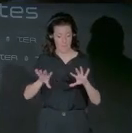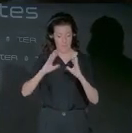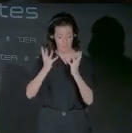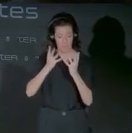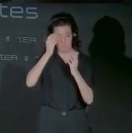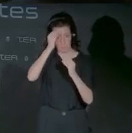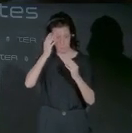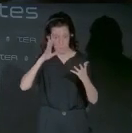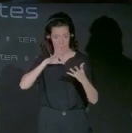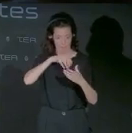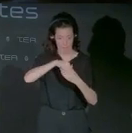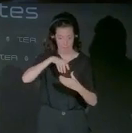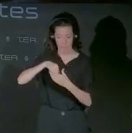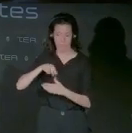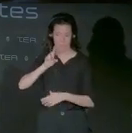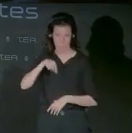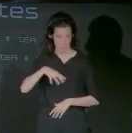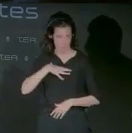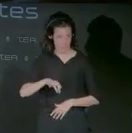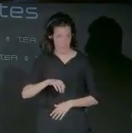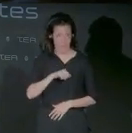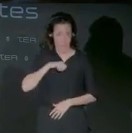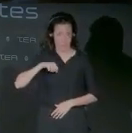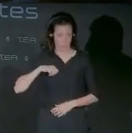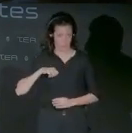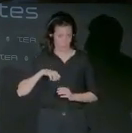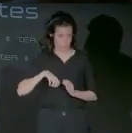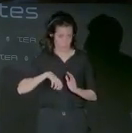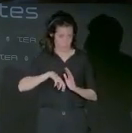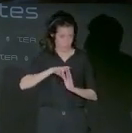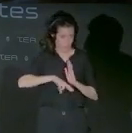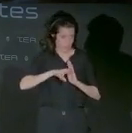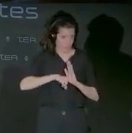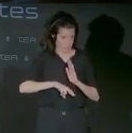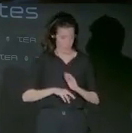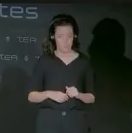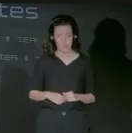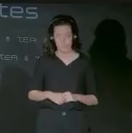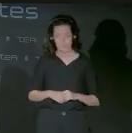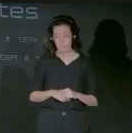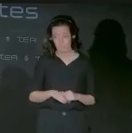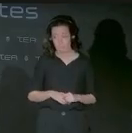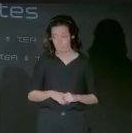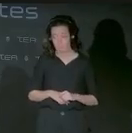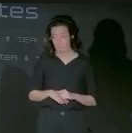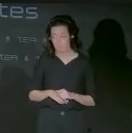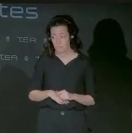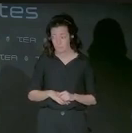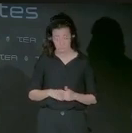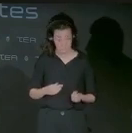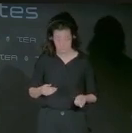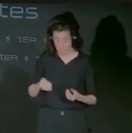Oh, yeah. Sorry, so, yeah, I completely agree. We don't need anything new. In case it wasn't clear,